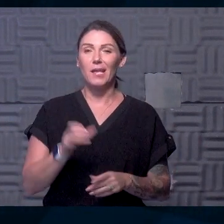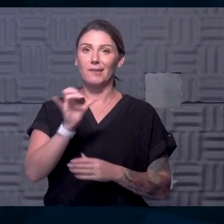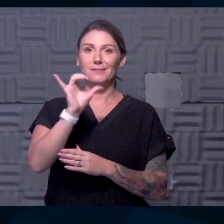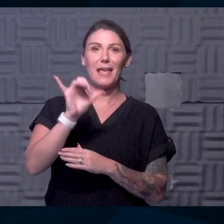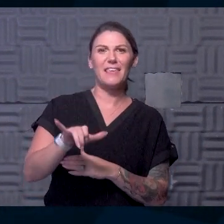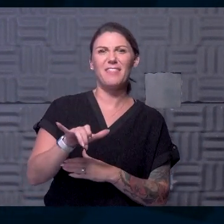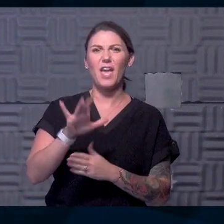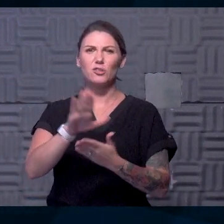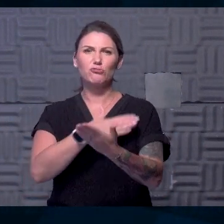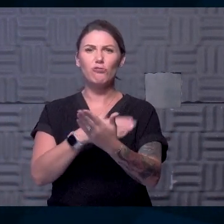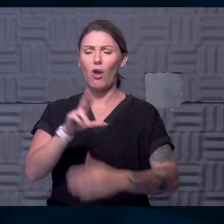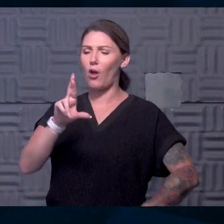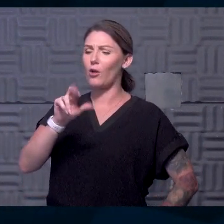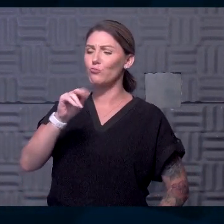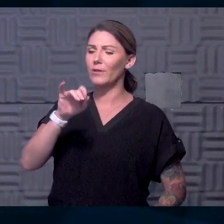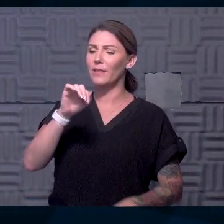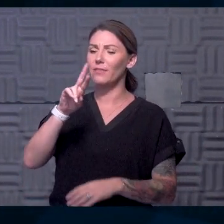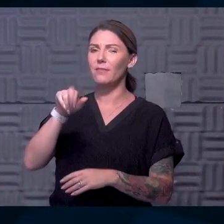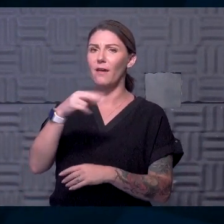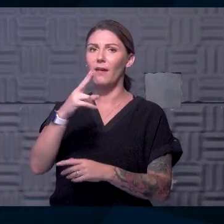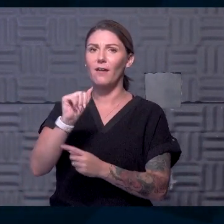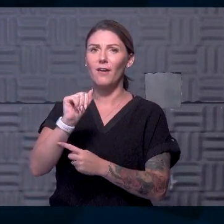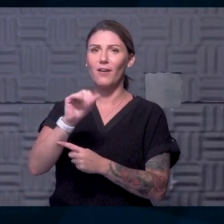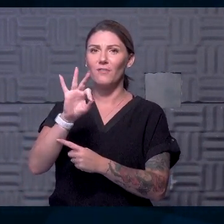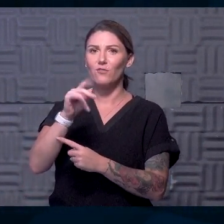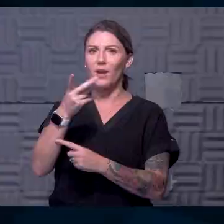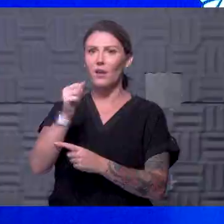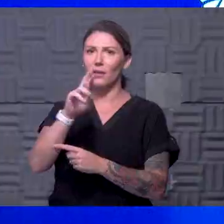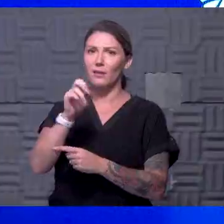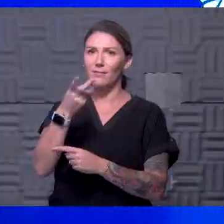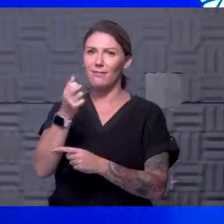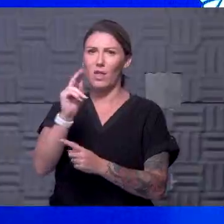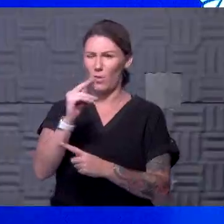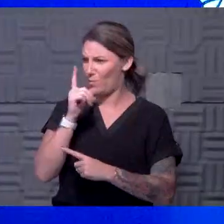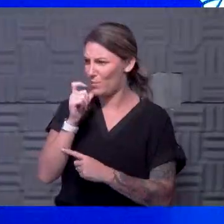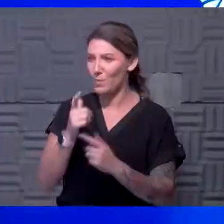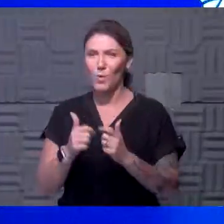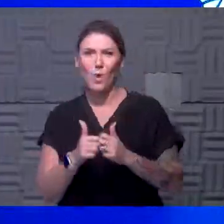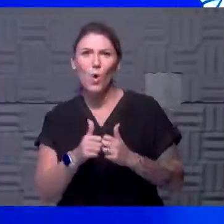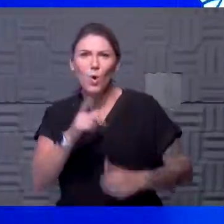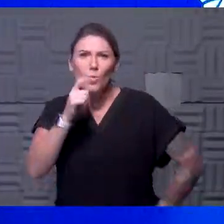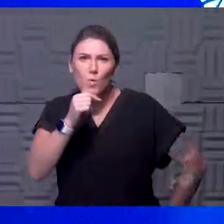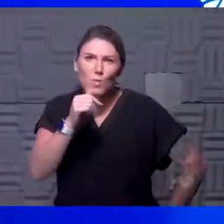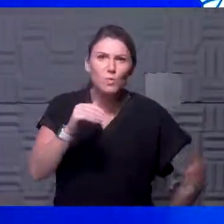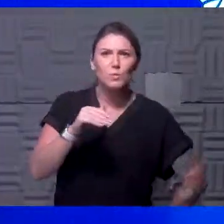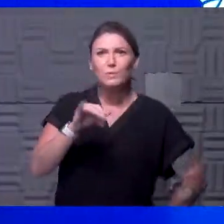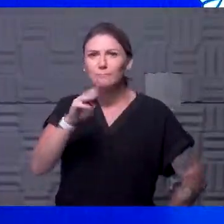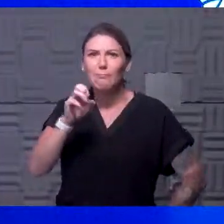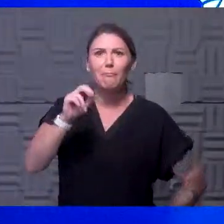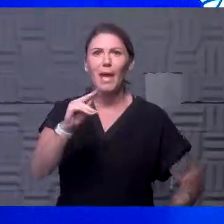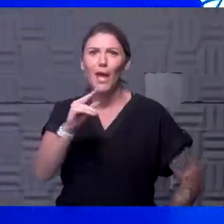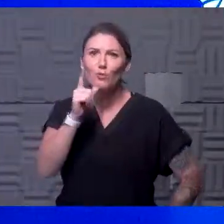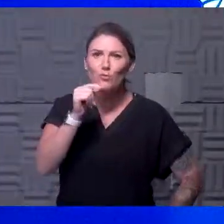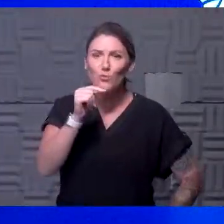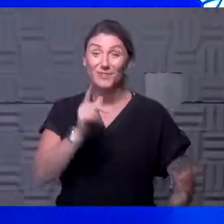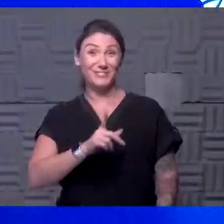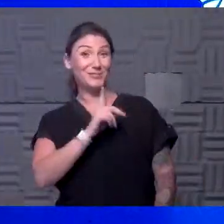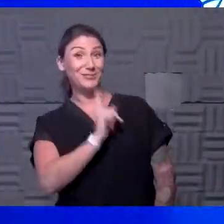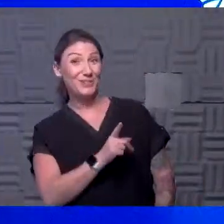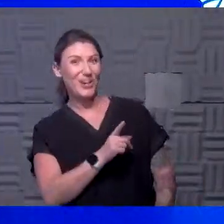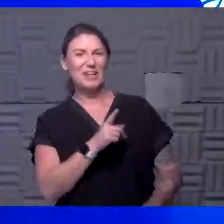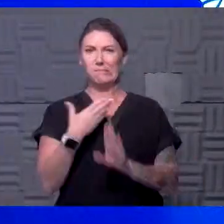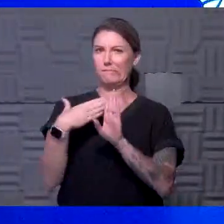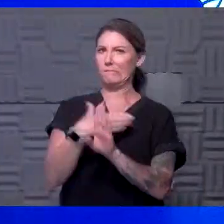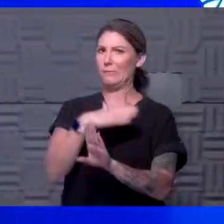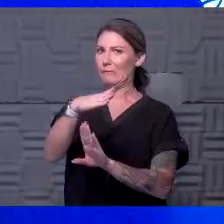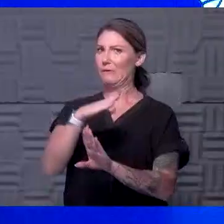that Aretha Franklin song, right? Which one? Who's the man who? Sure. Okay. Sure. A little bit before